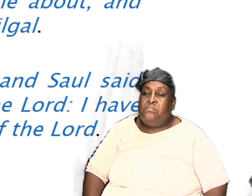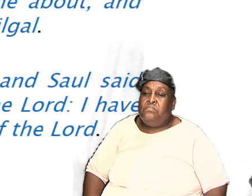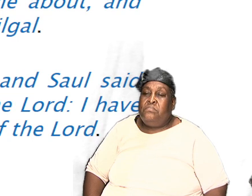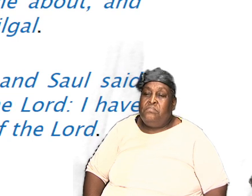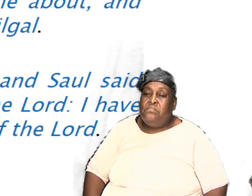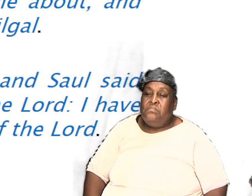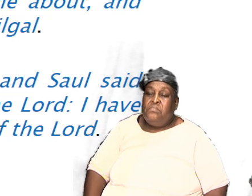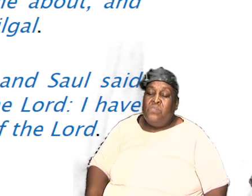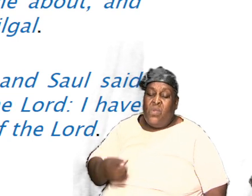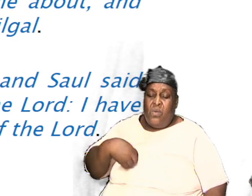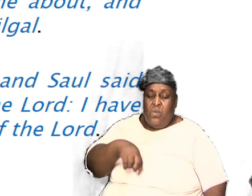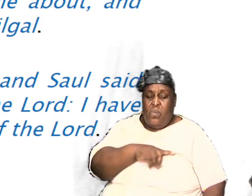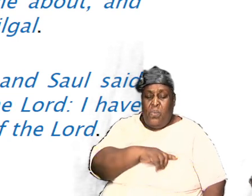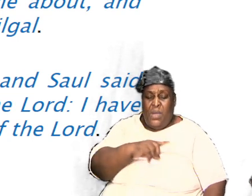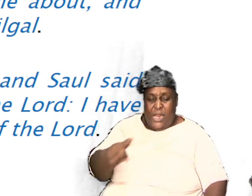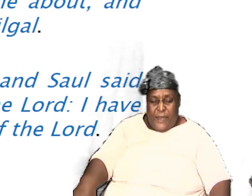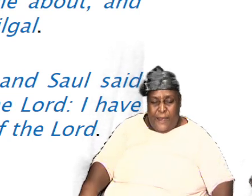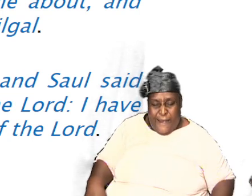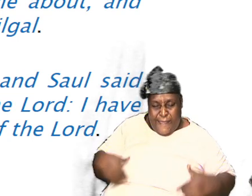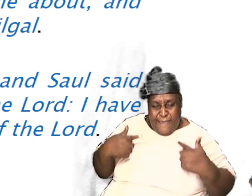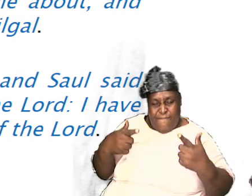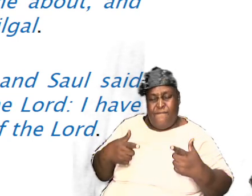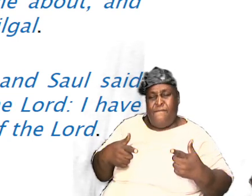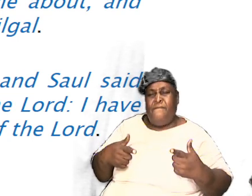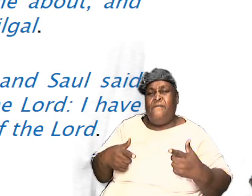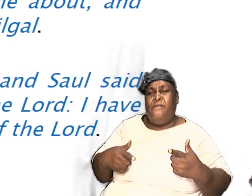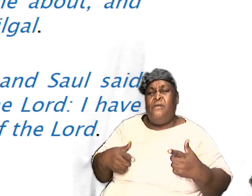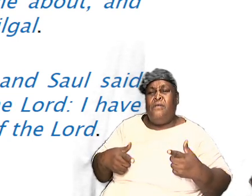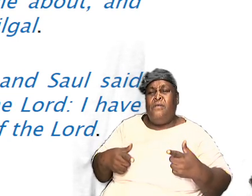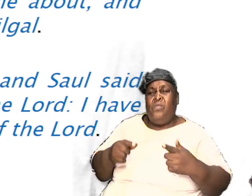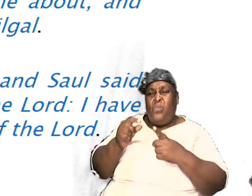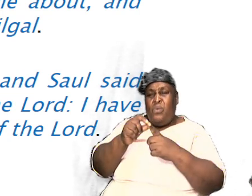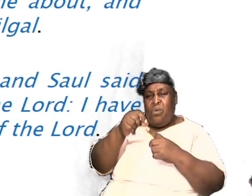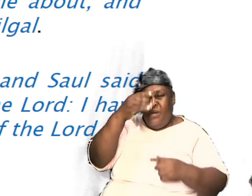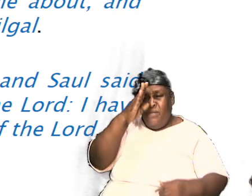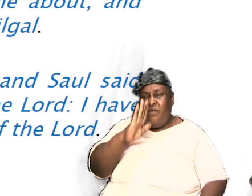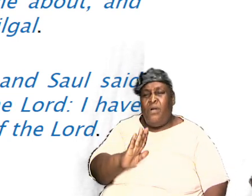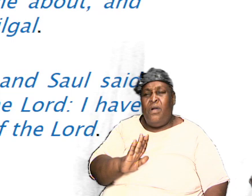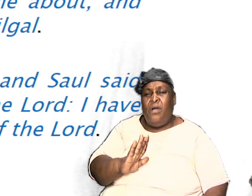when we walk according to the word of the Lord,